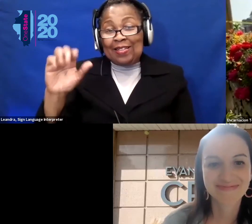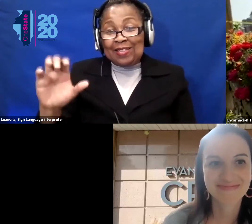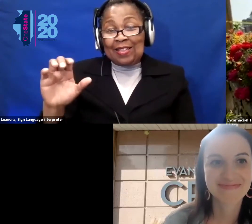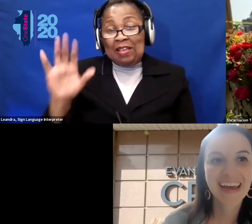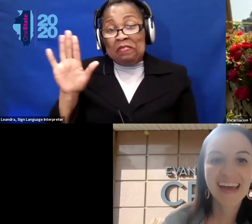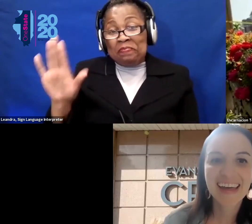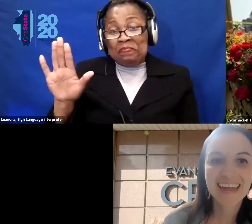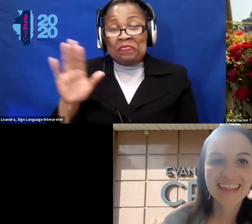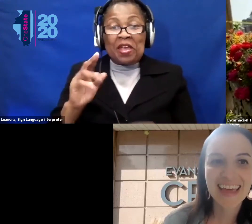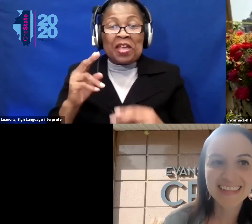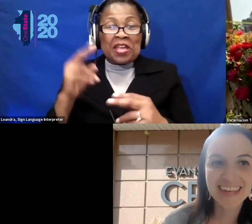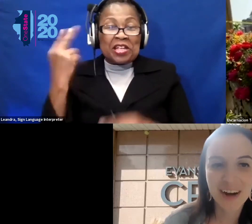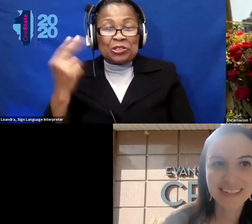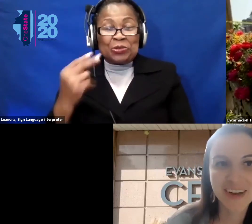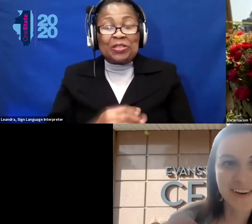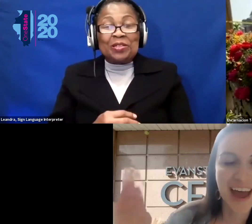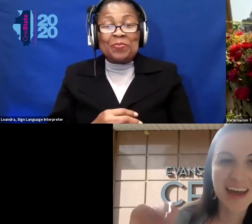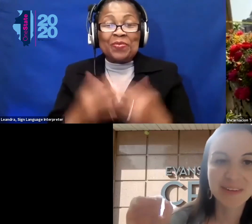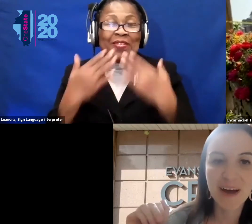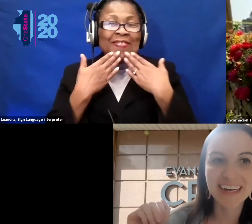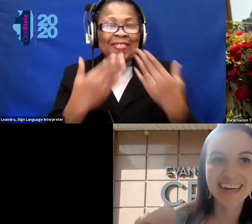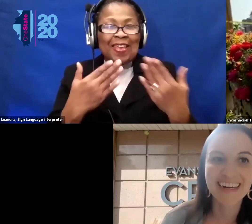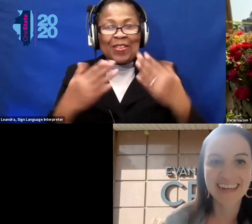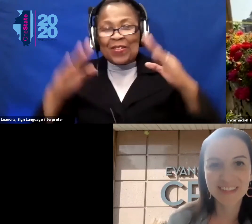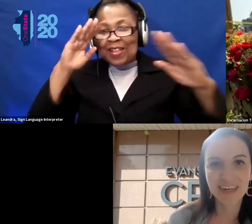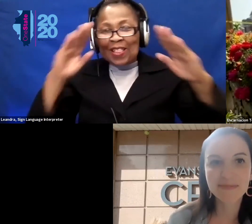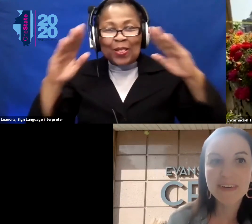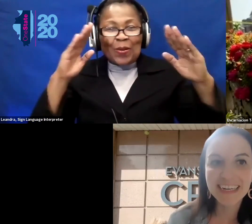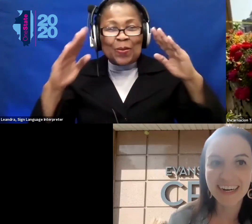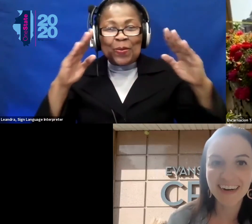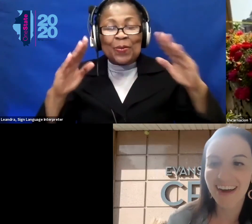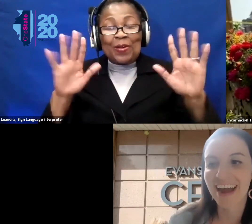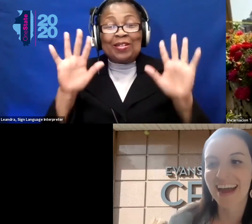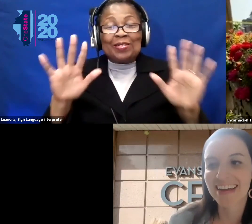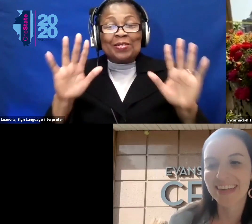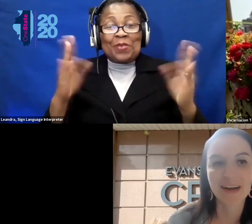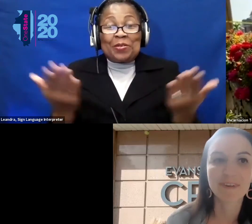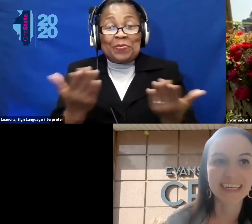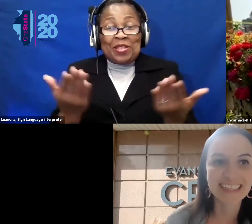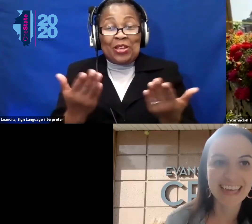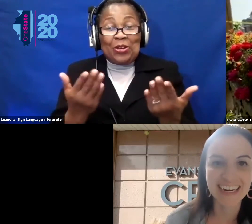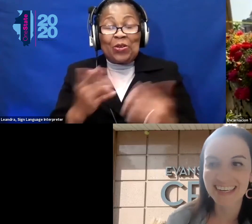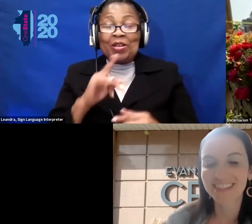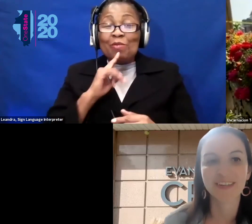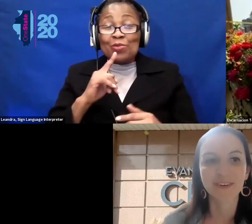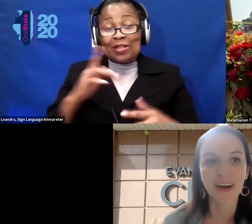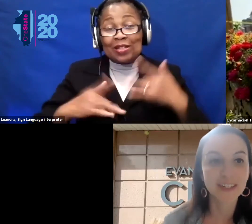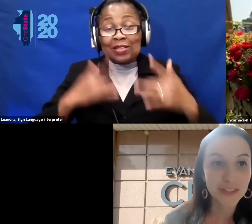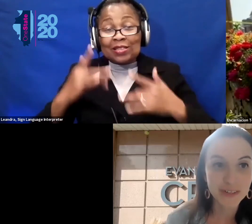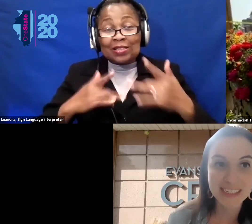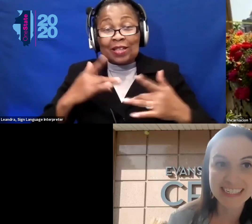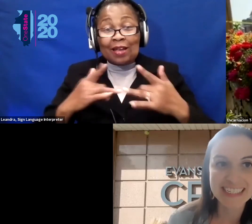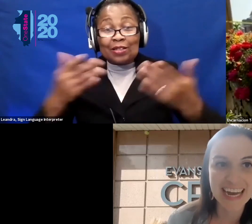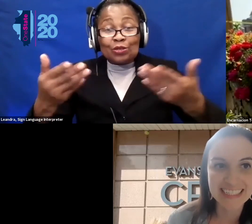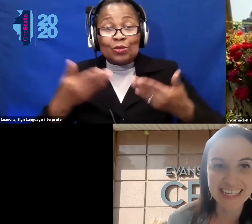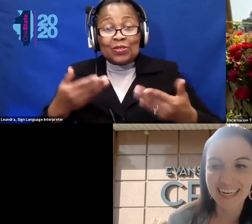history. Thanks, Encarnacion. Hi, everybody. It's great to be here, and I'm really excited to